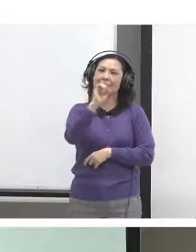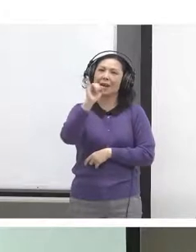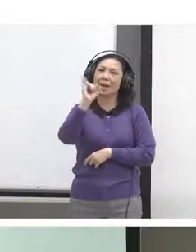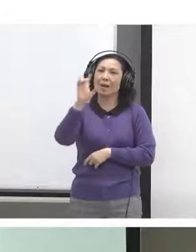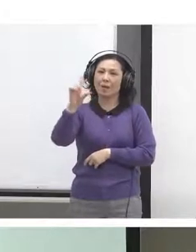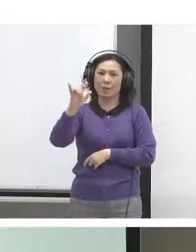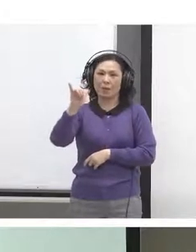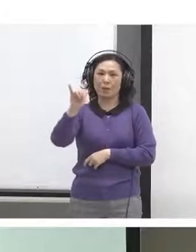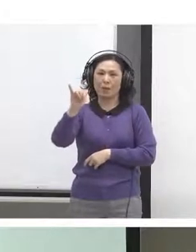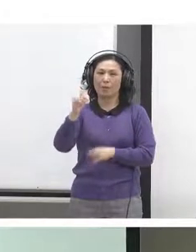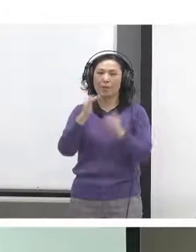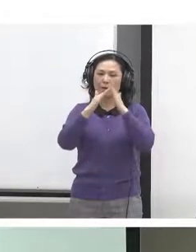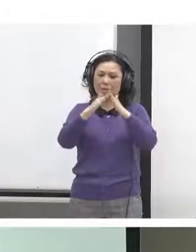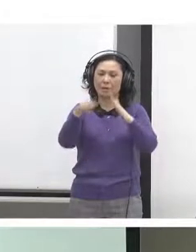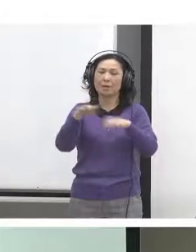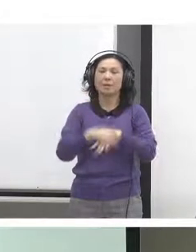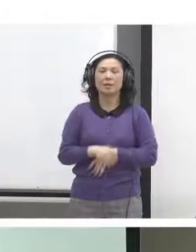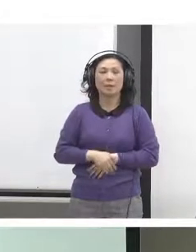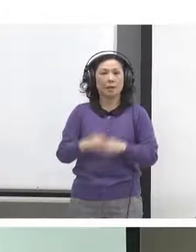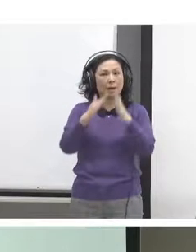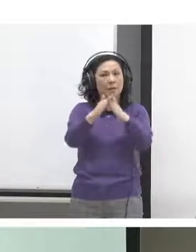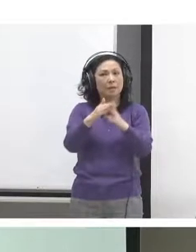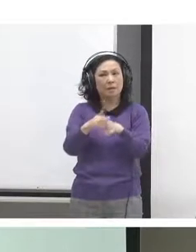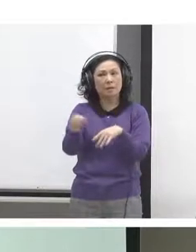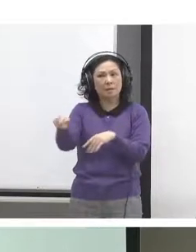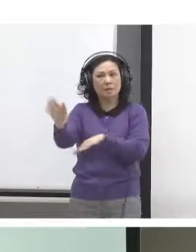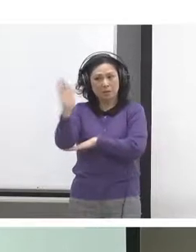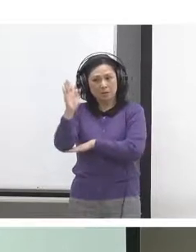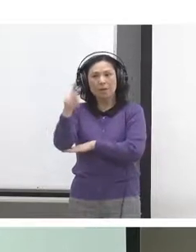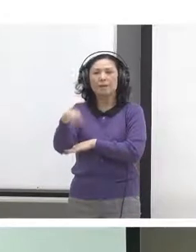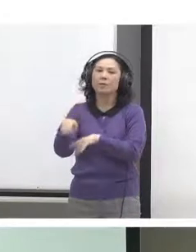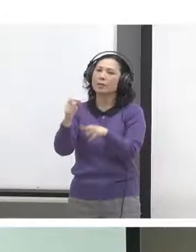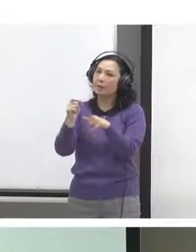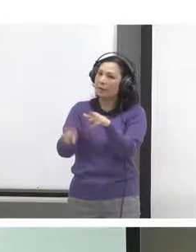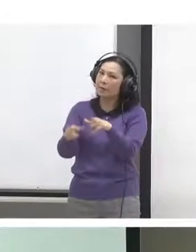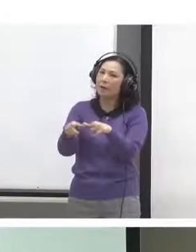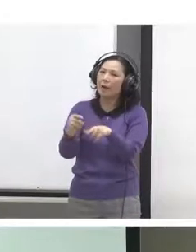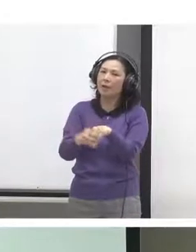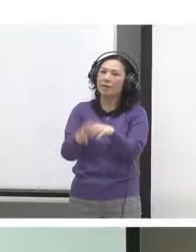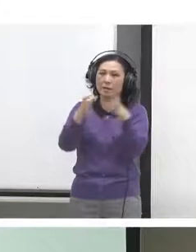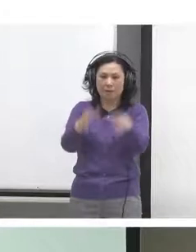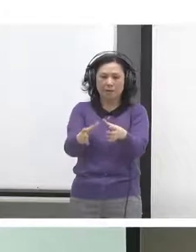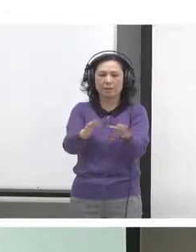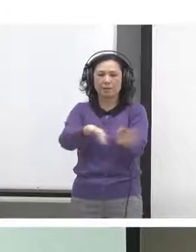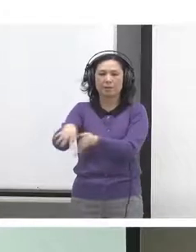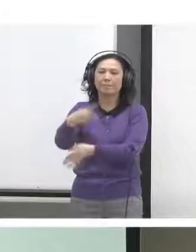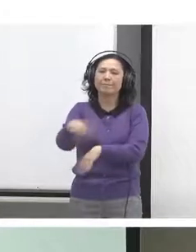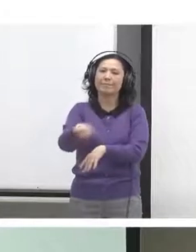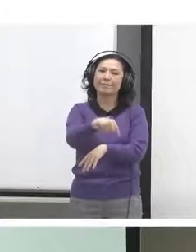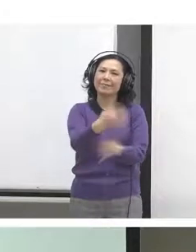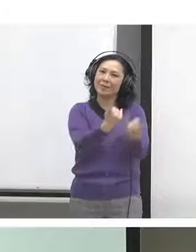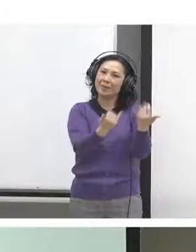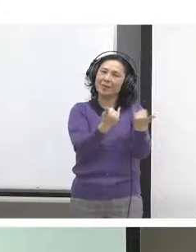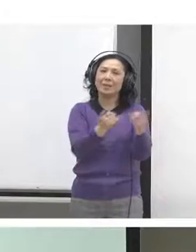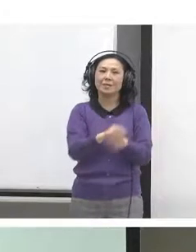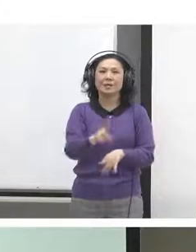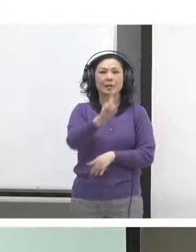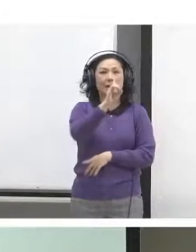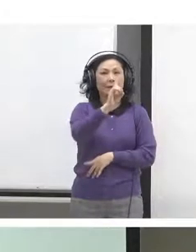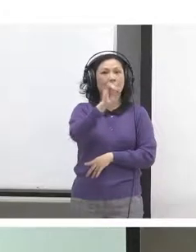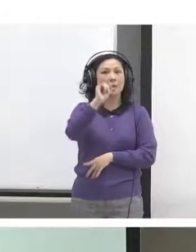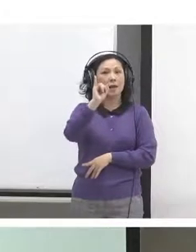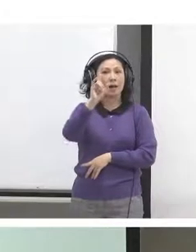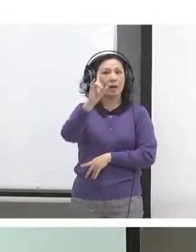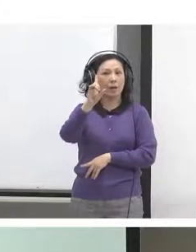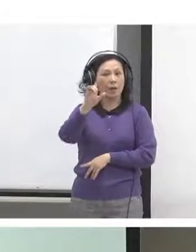by a government and companies. DIY meant do it yourself. We need cities that we